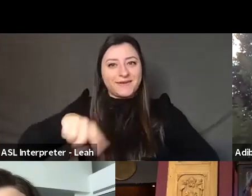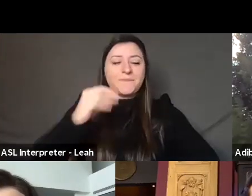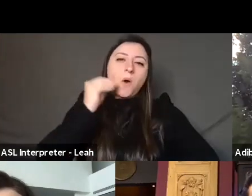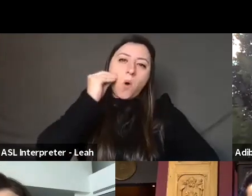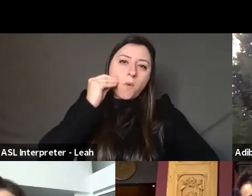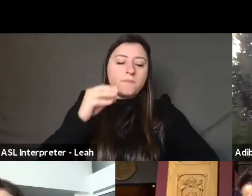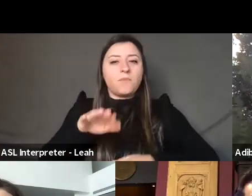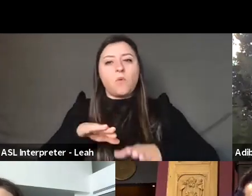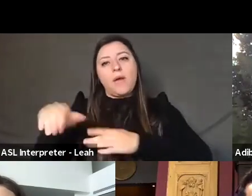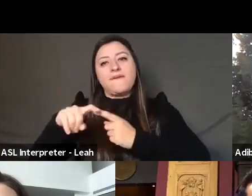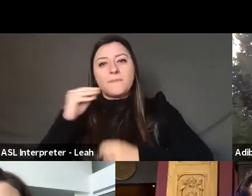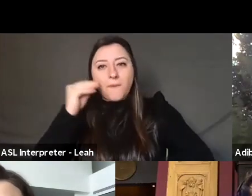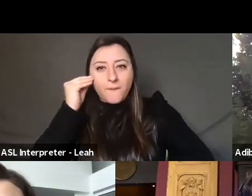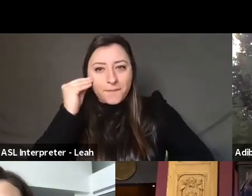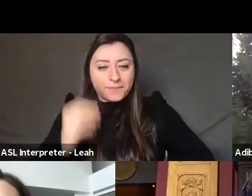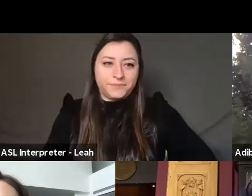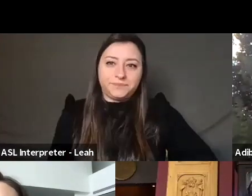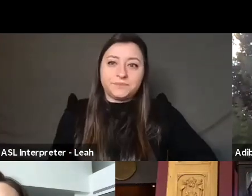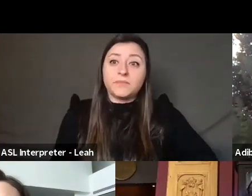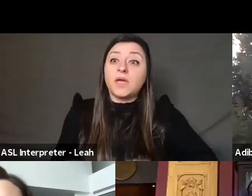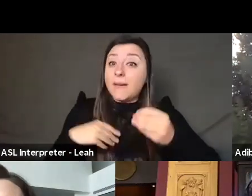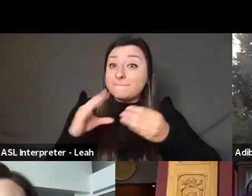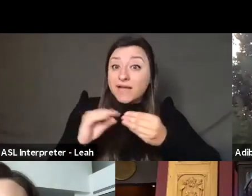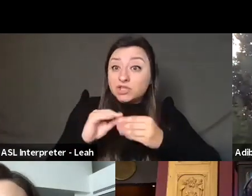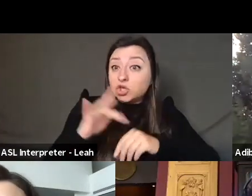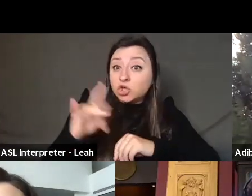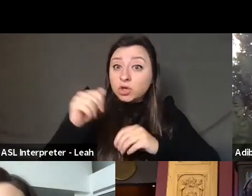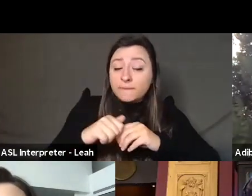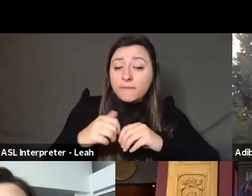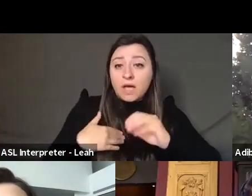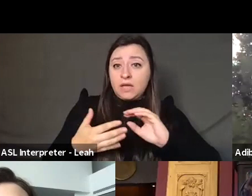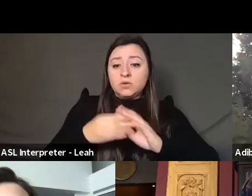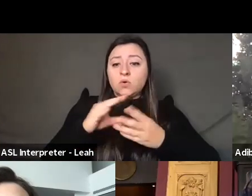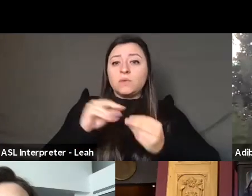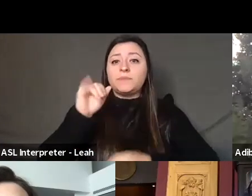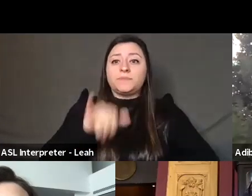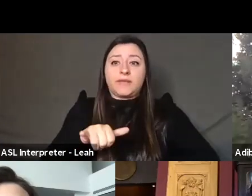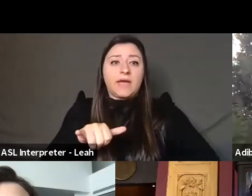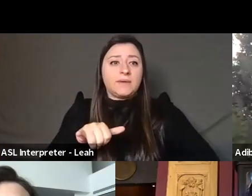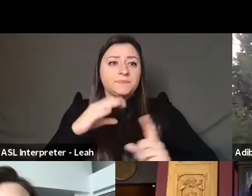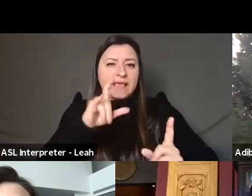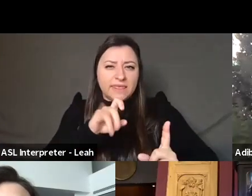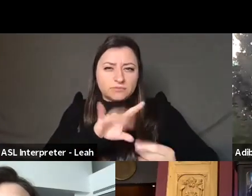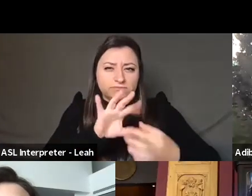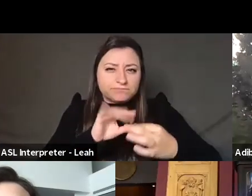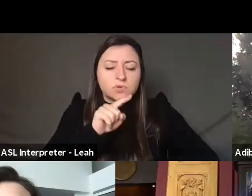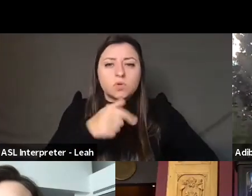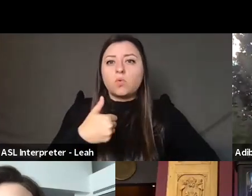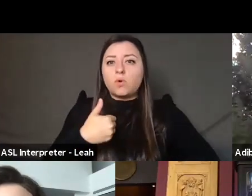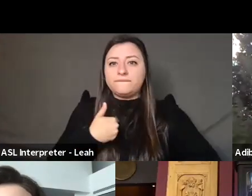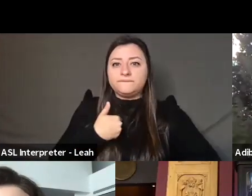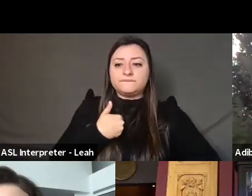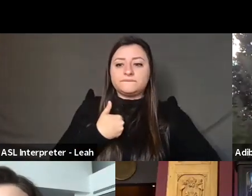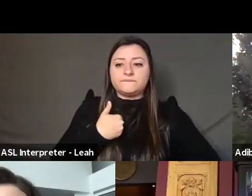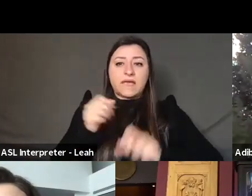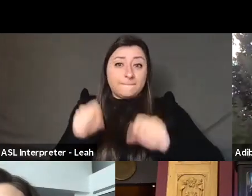home. So I mentioned earlier in my stories that I believe, Celine, you have the